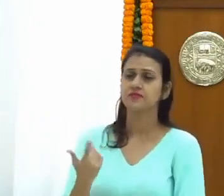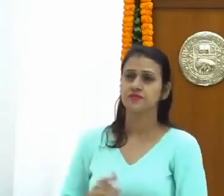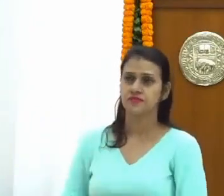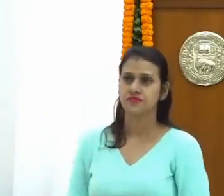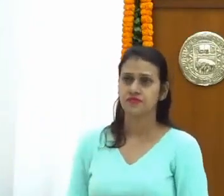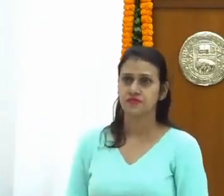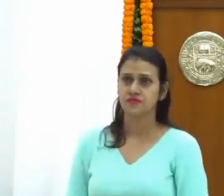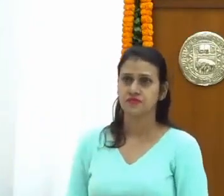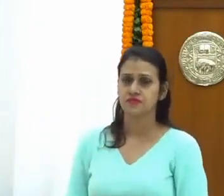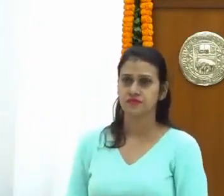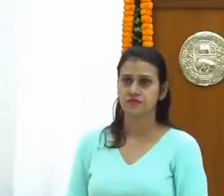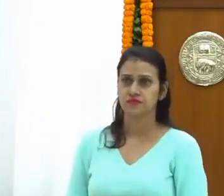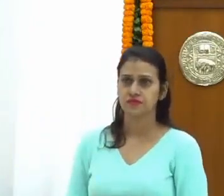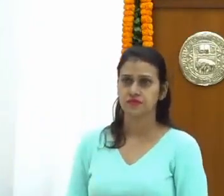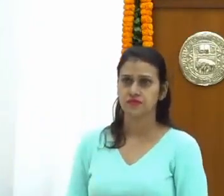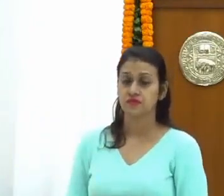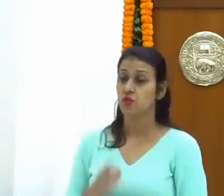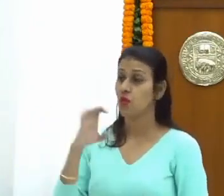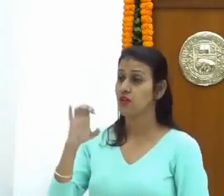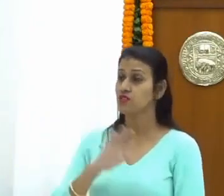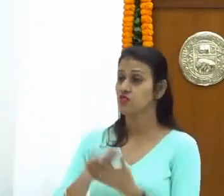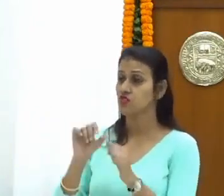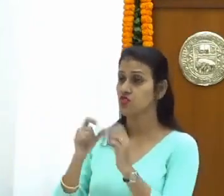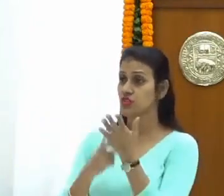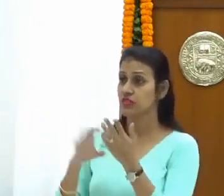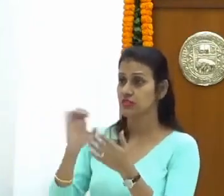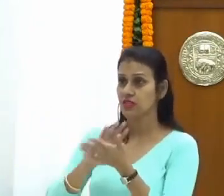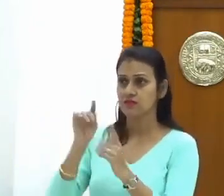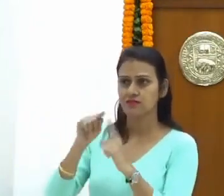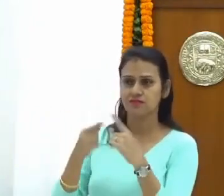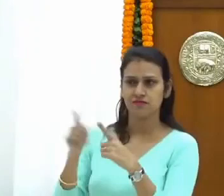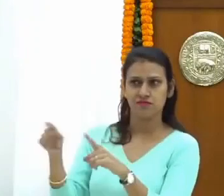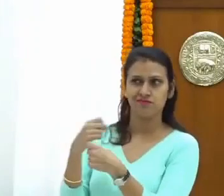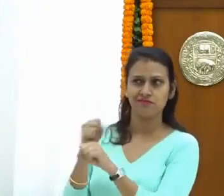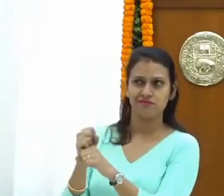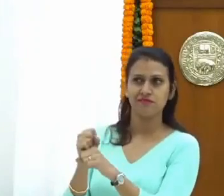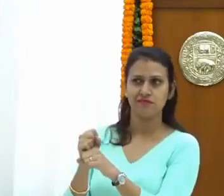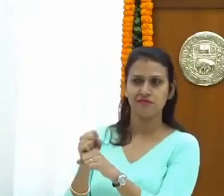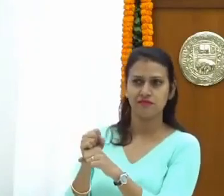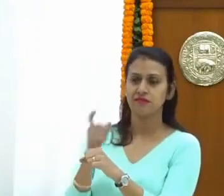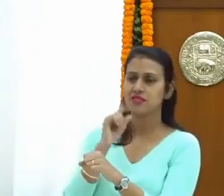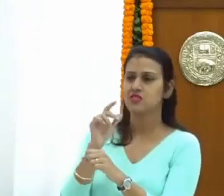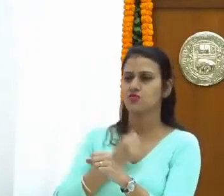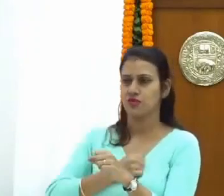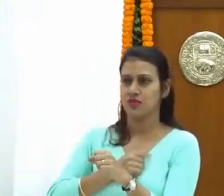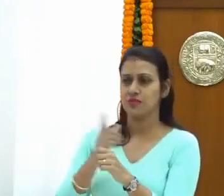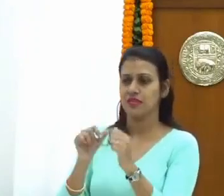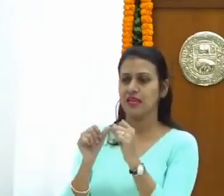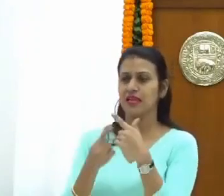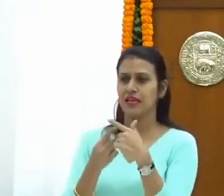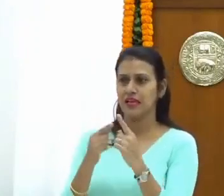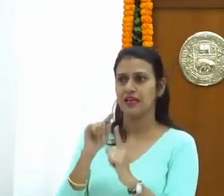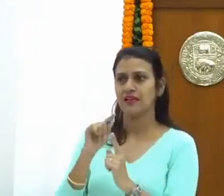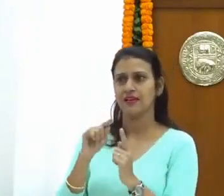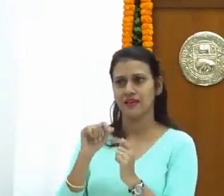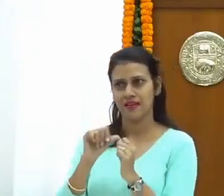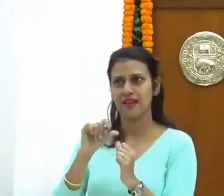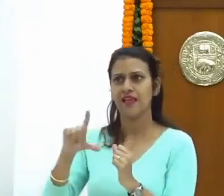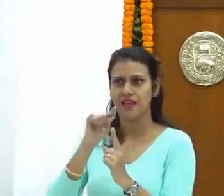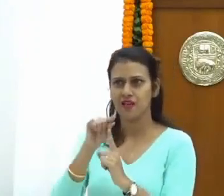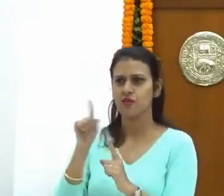Mr. Churchill, you are committing a historical mistake. Mr. Attlee, you are committing a historical